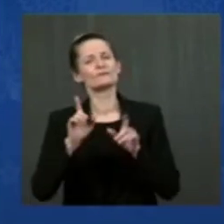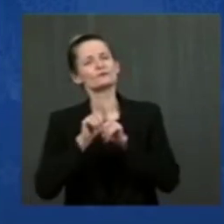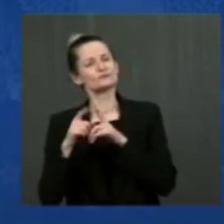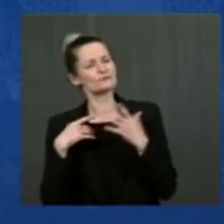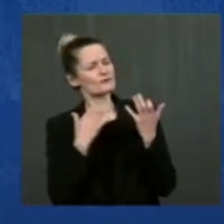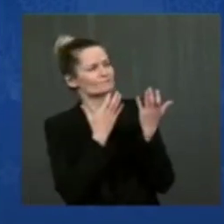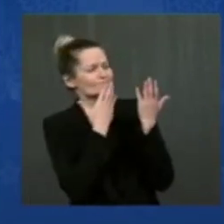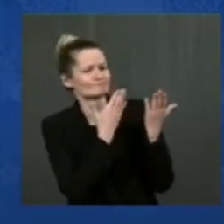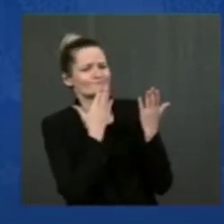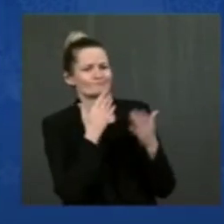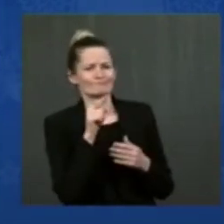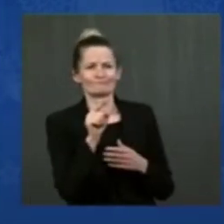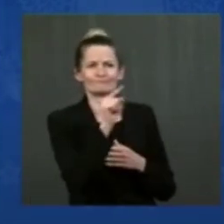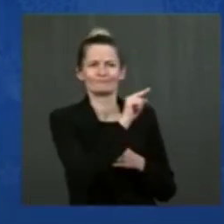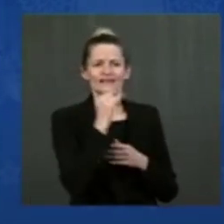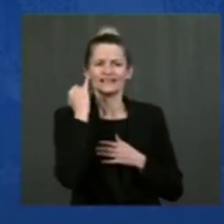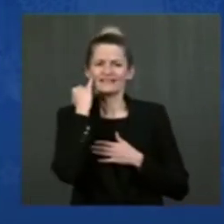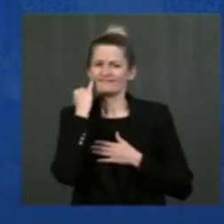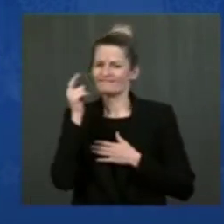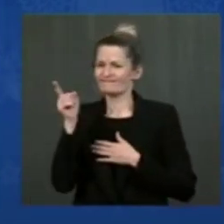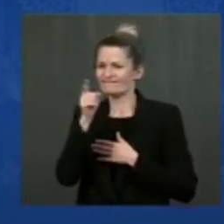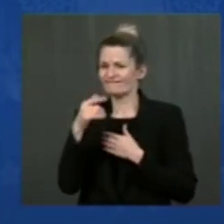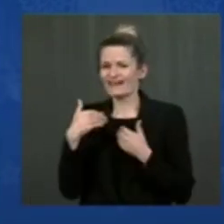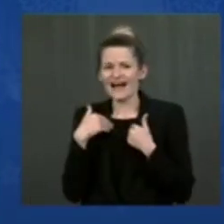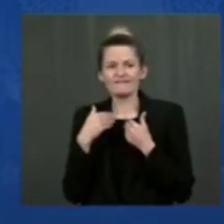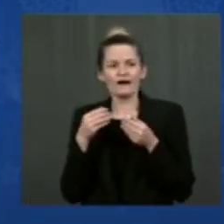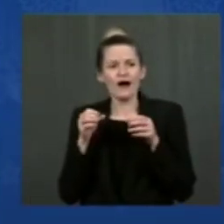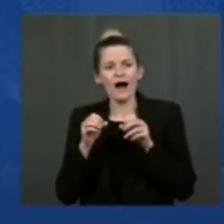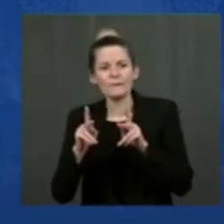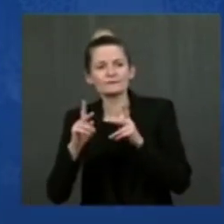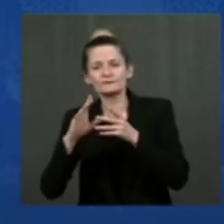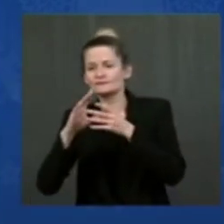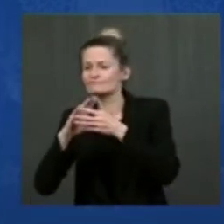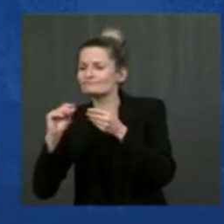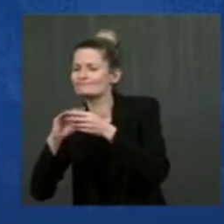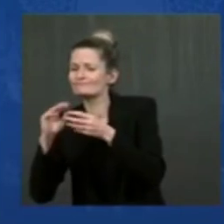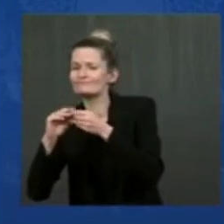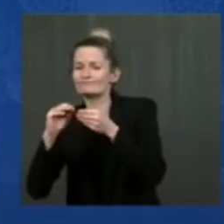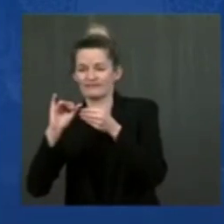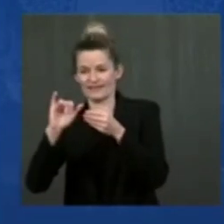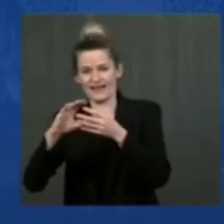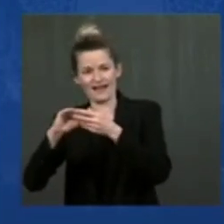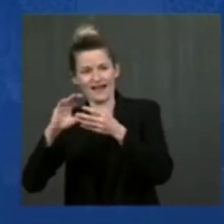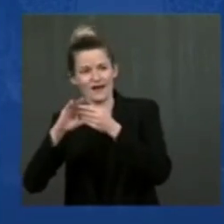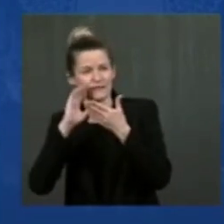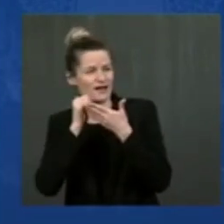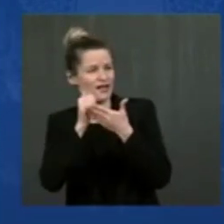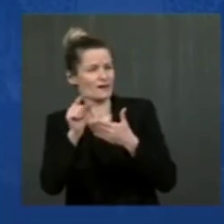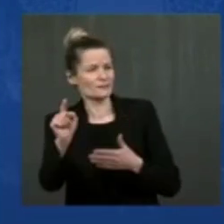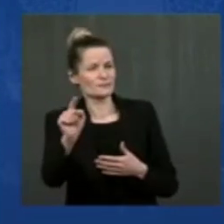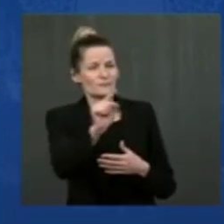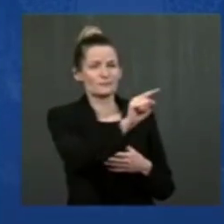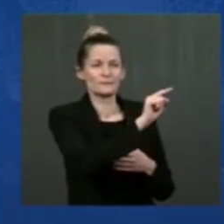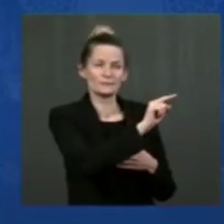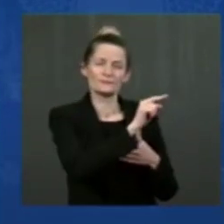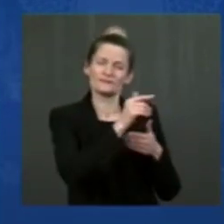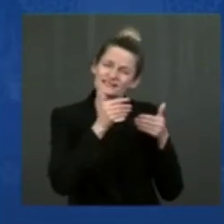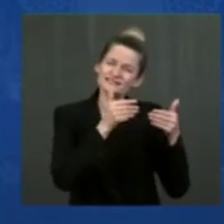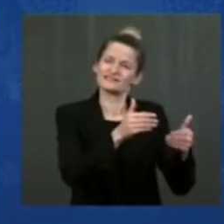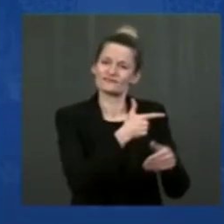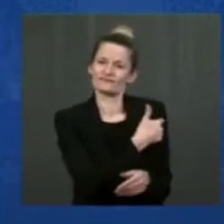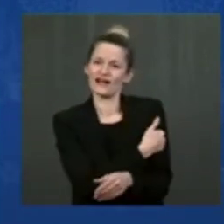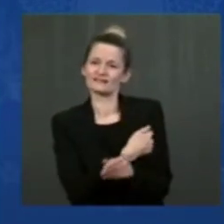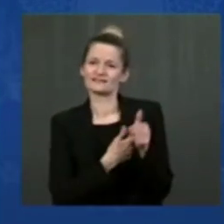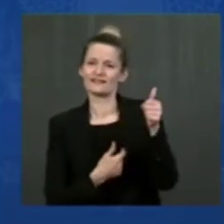the opportunity to share my story and help other people make the choice to get their vaccines. It is the